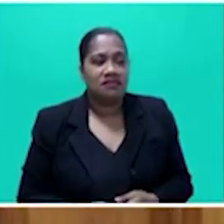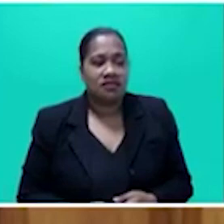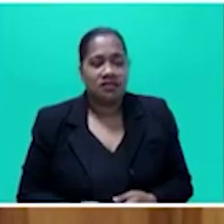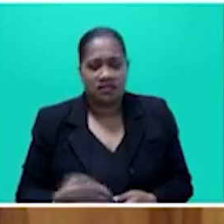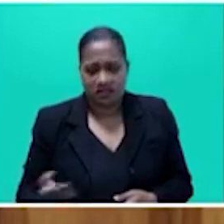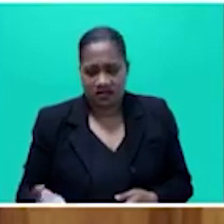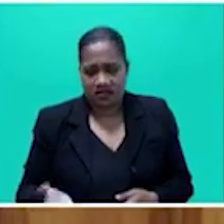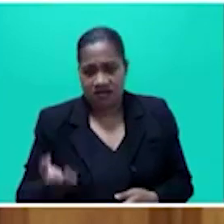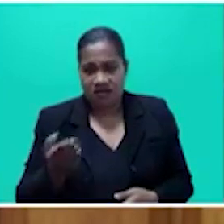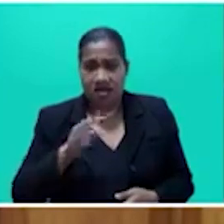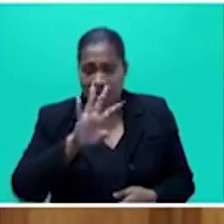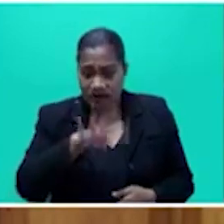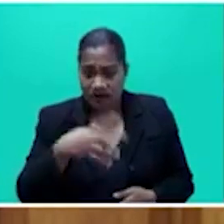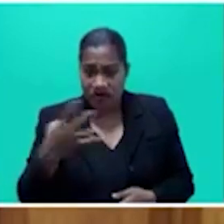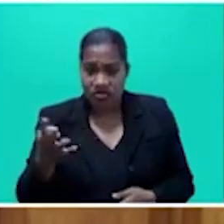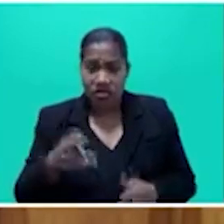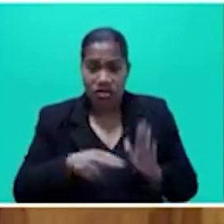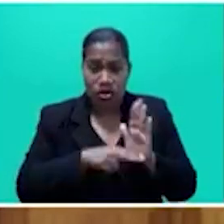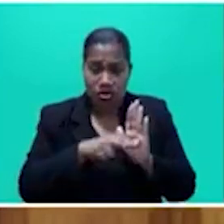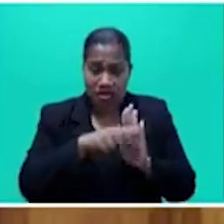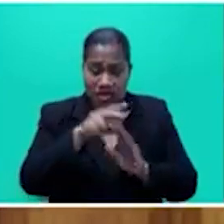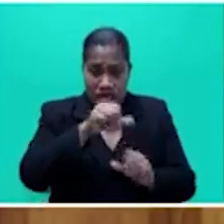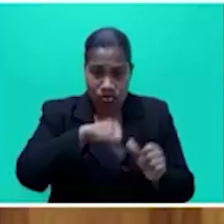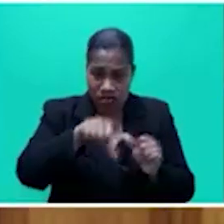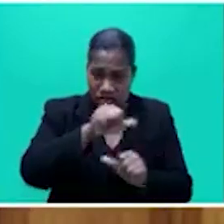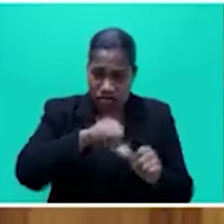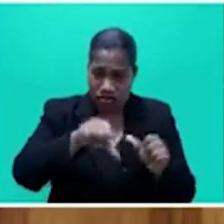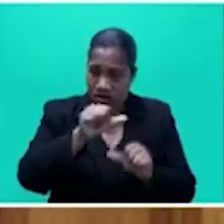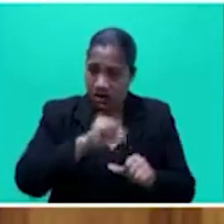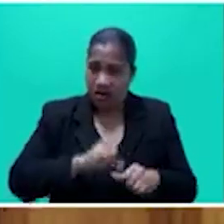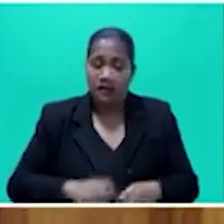have you checked with the Hotel Association?